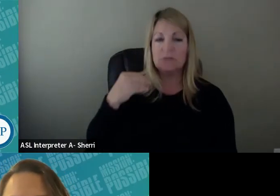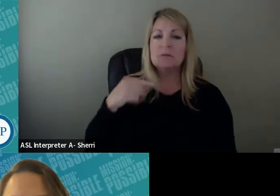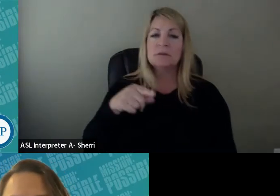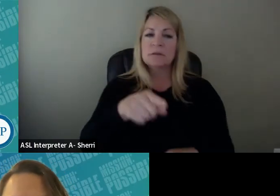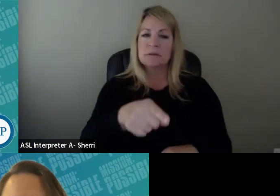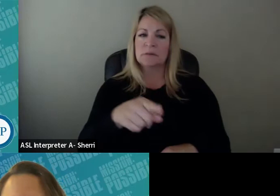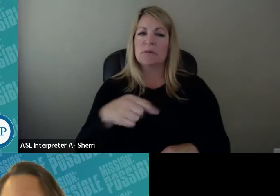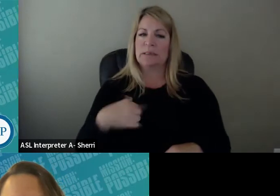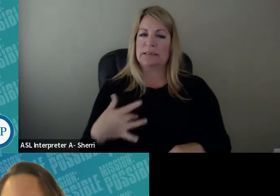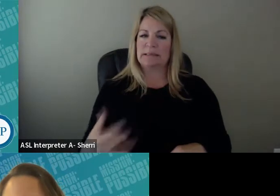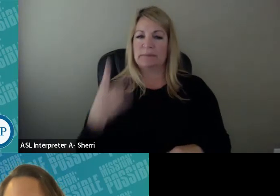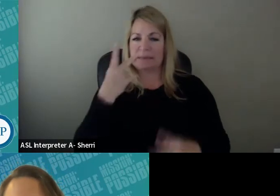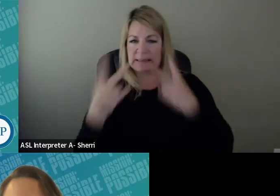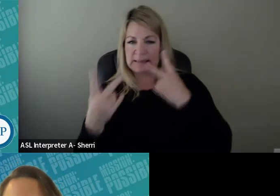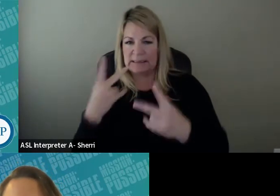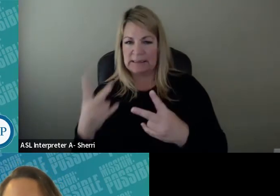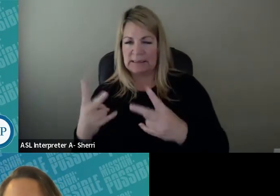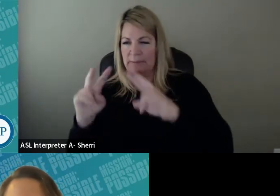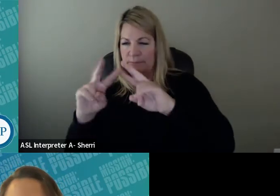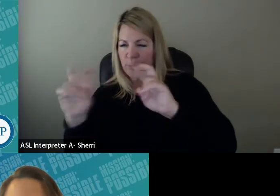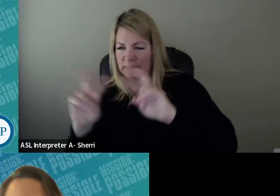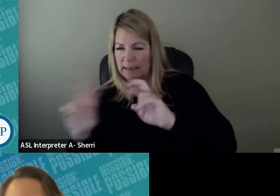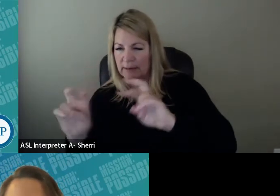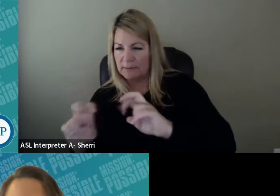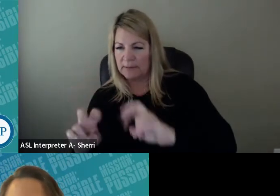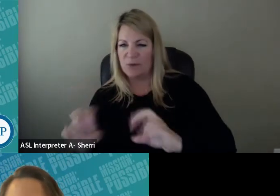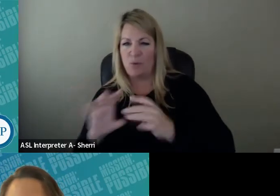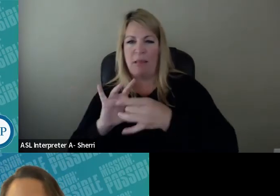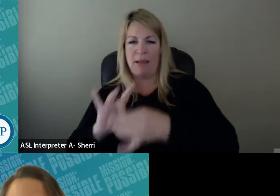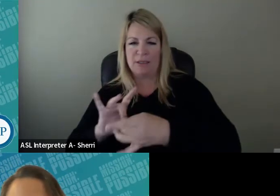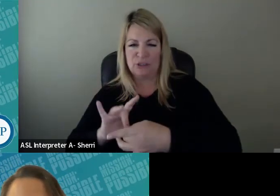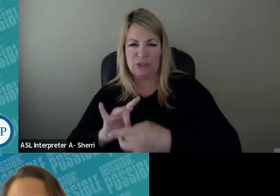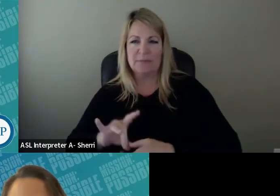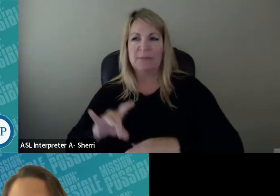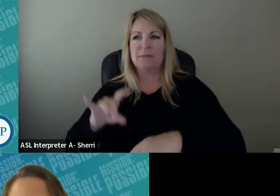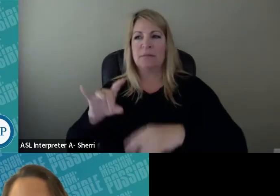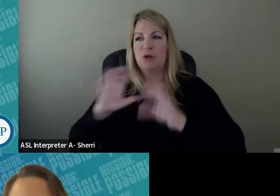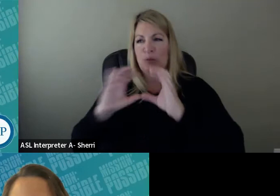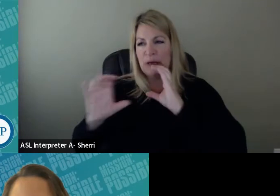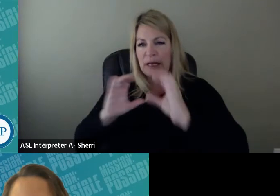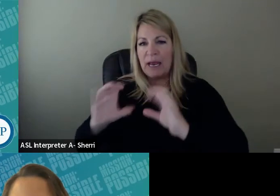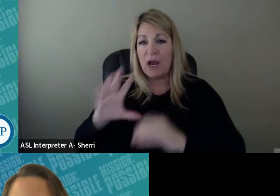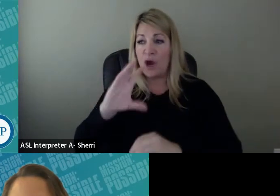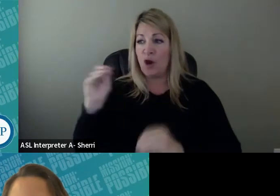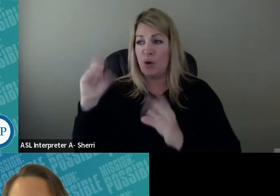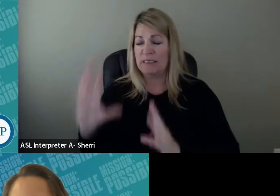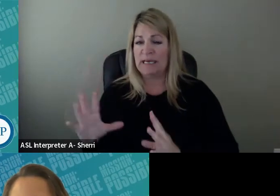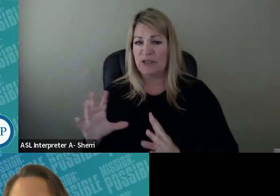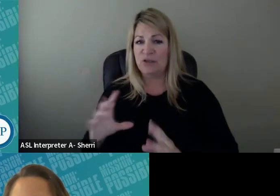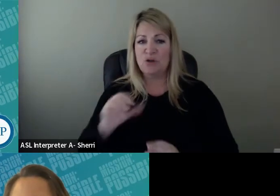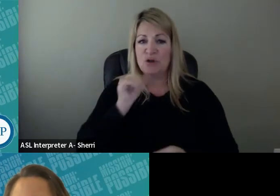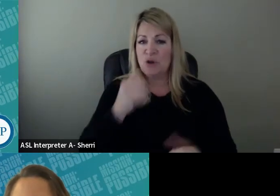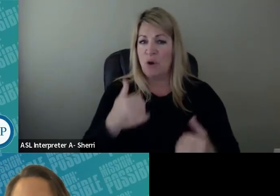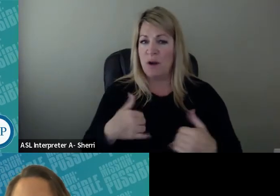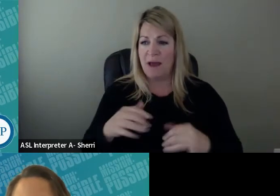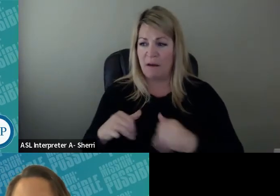we typically see that breakdown in relationships and communication when co-teachers do not have a